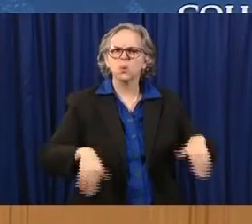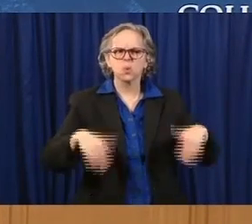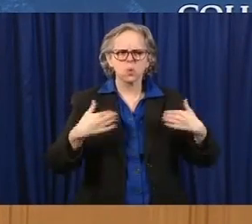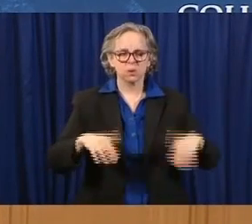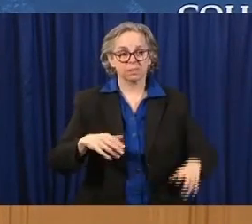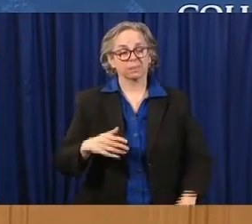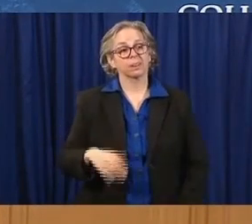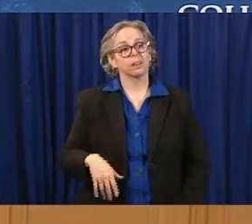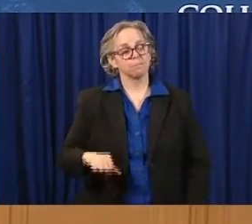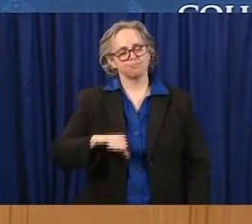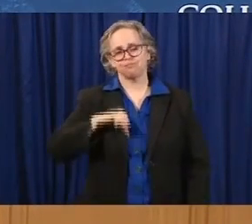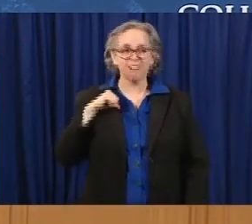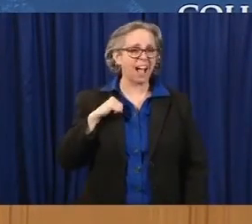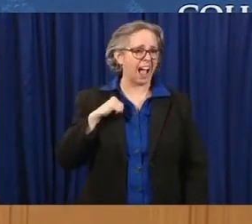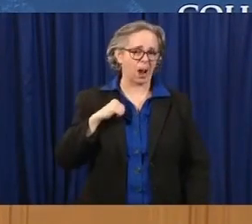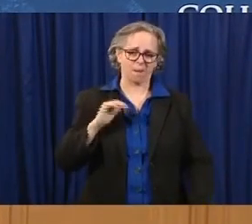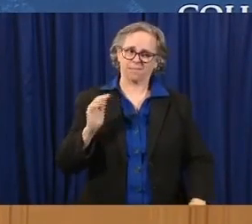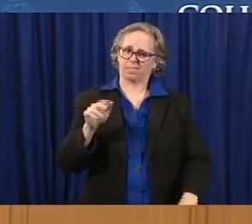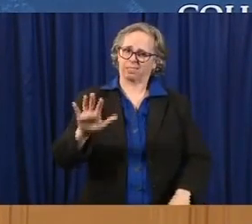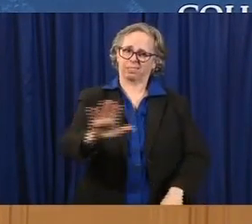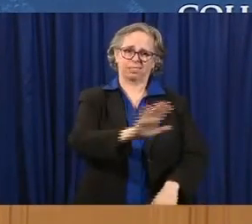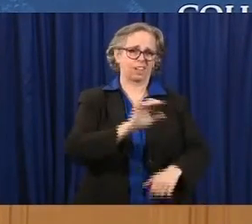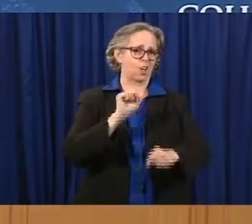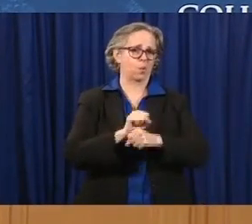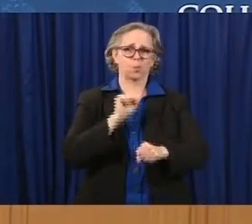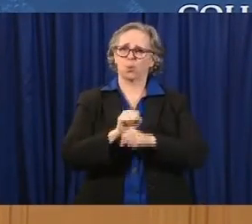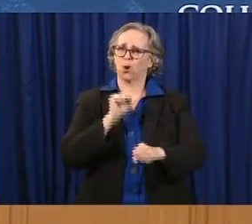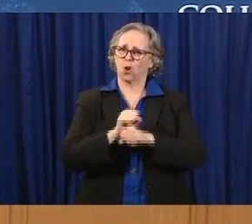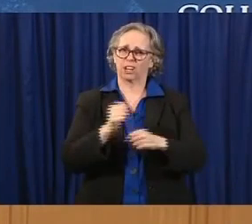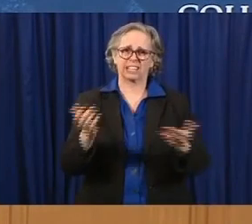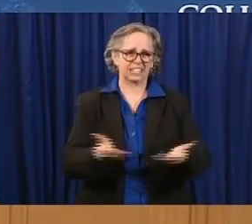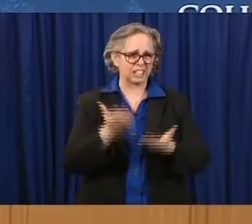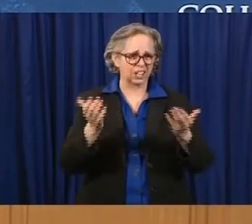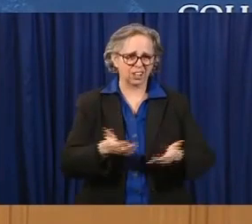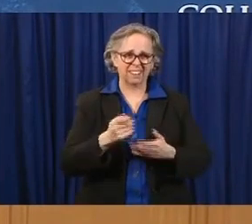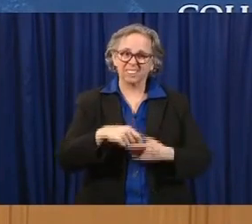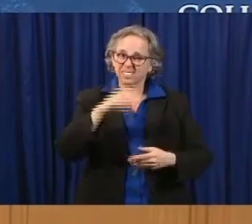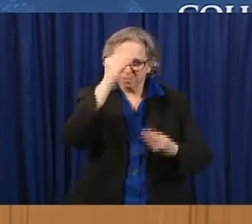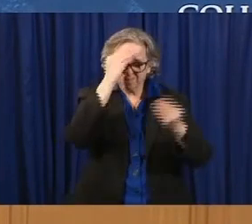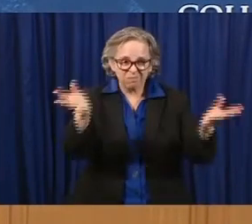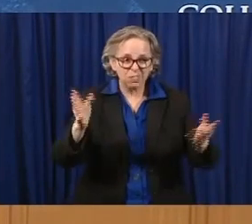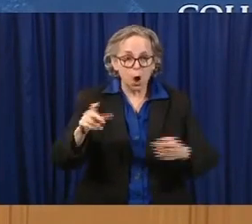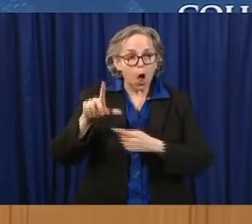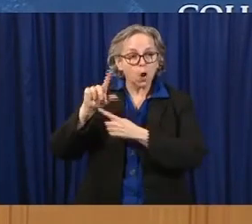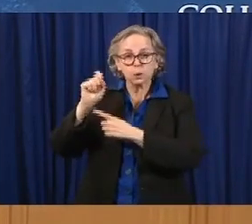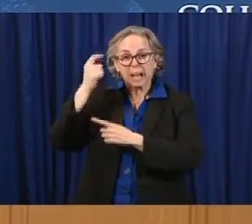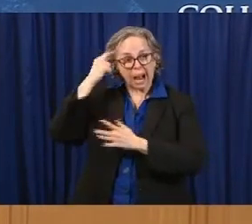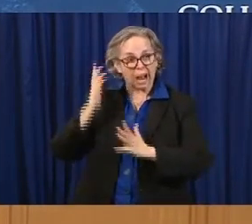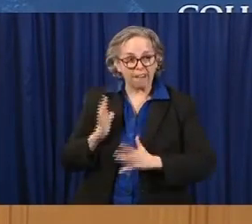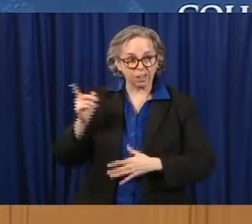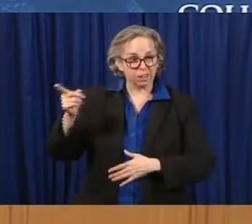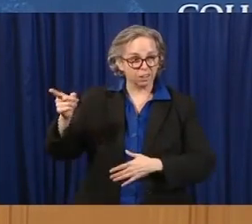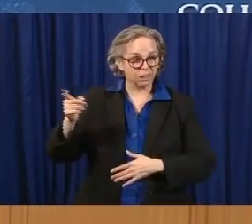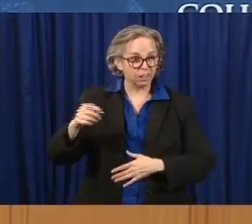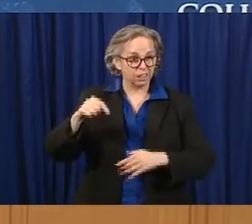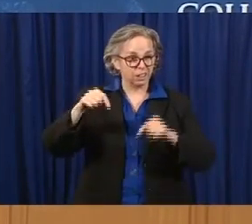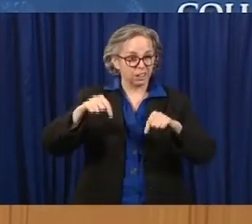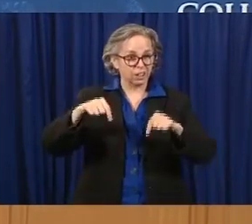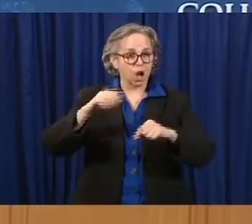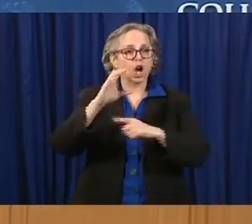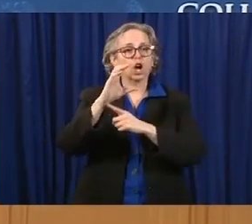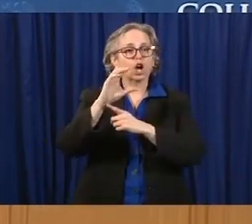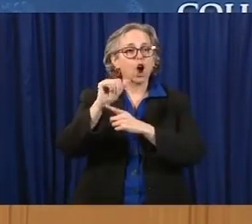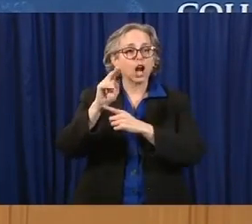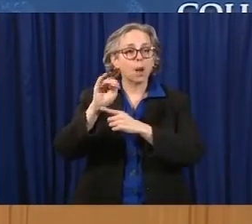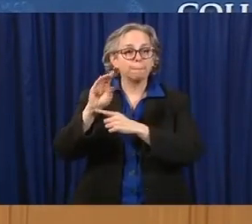really proud of the work that's been done here. And I got to tell you, Lieutenant Colonel Buchanan has been outstanding. The National Guard, in